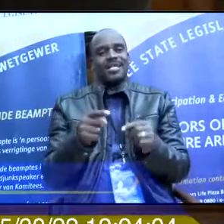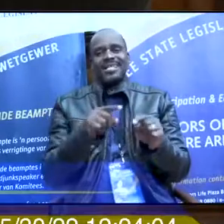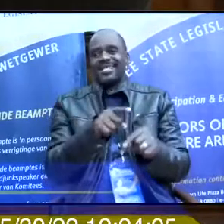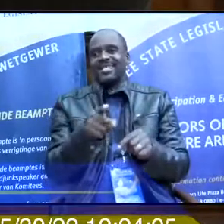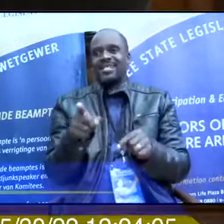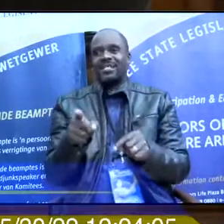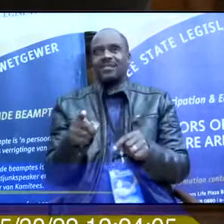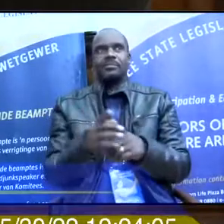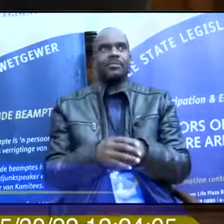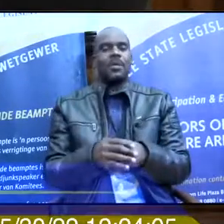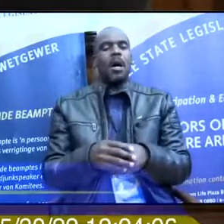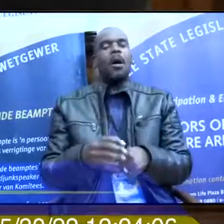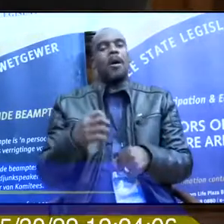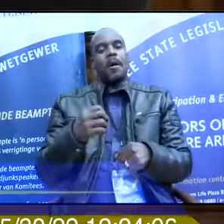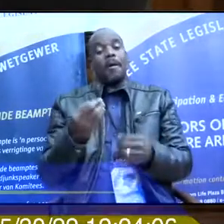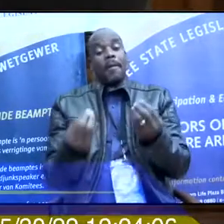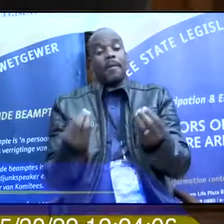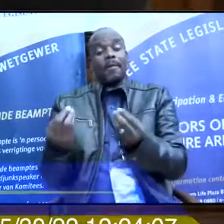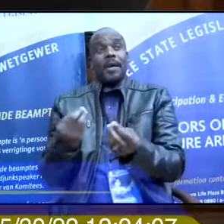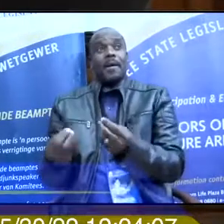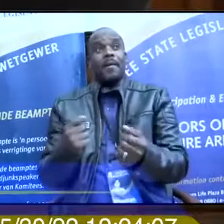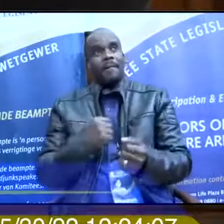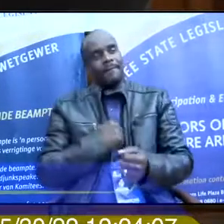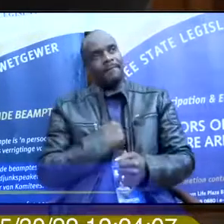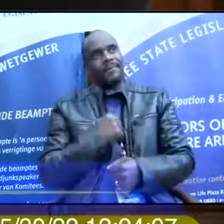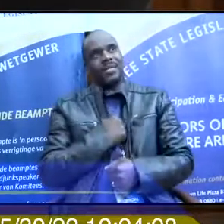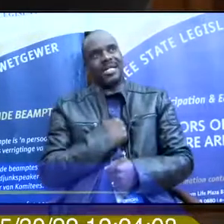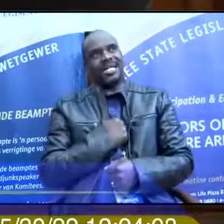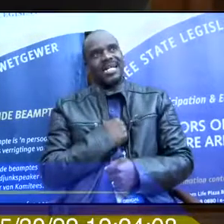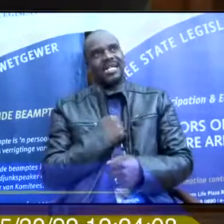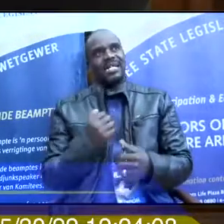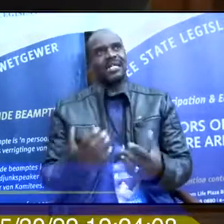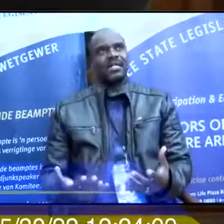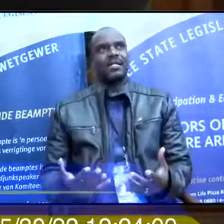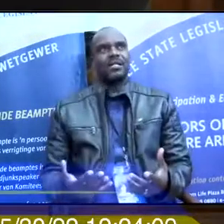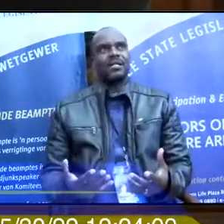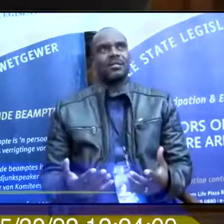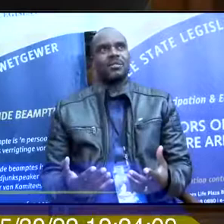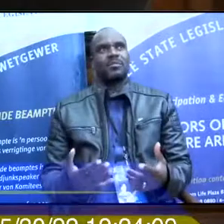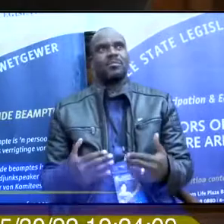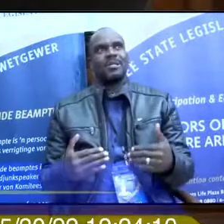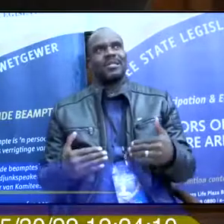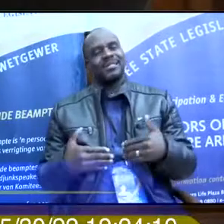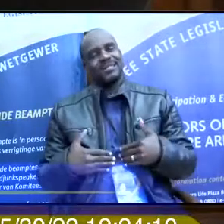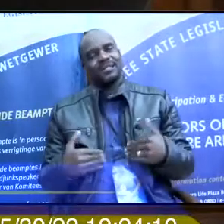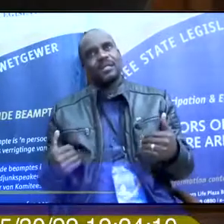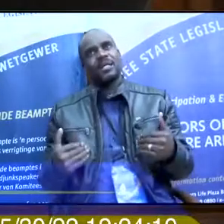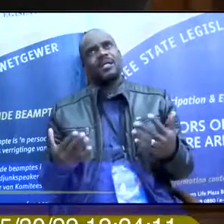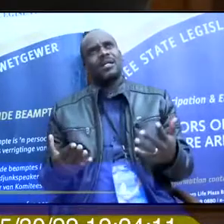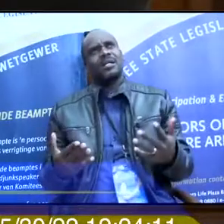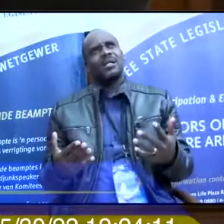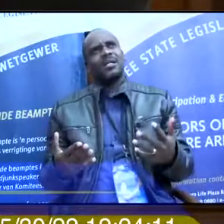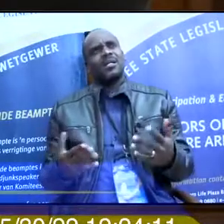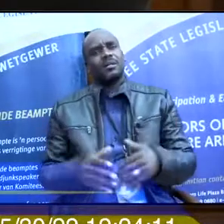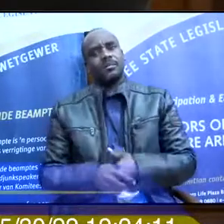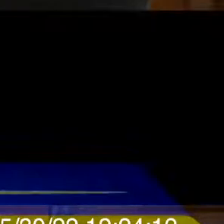and my children is a problem when my children start playing and i'm on a zoom meeting